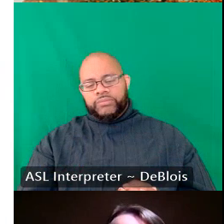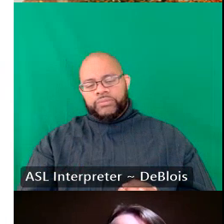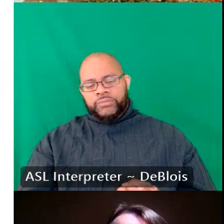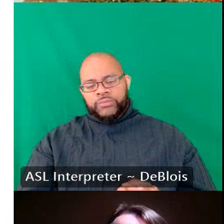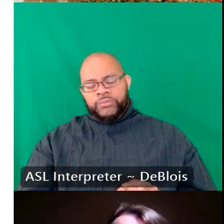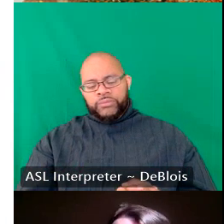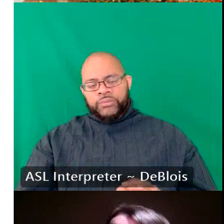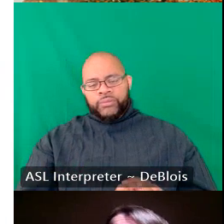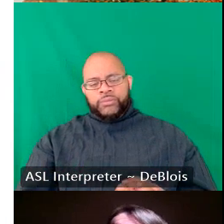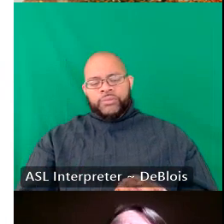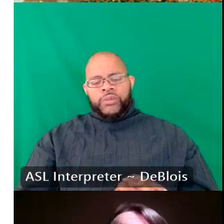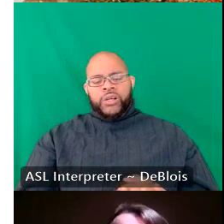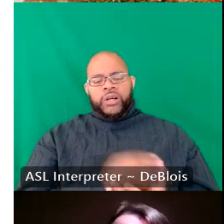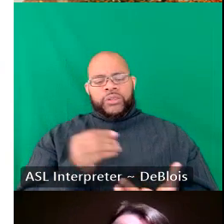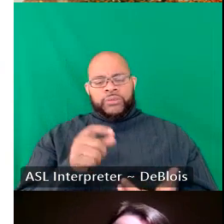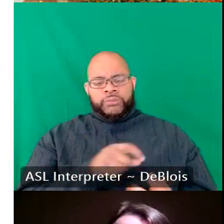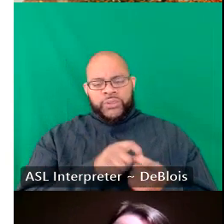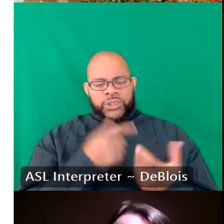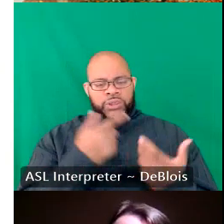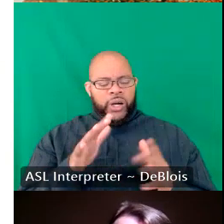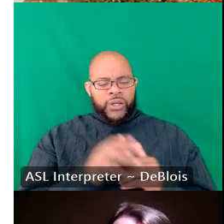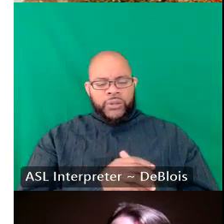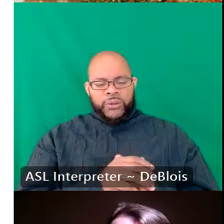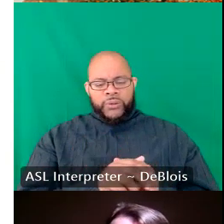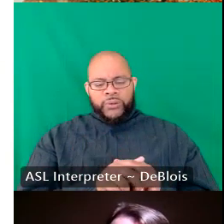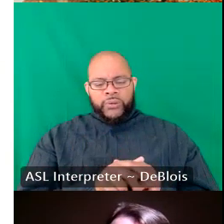Right. And in particular, you don't want to